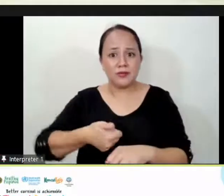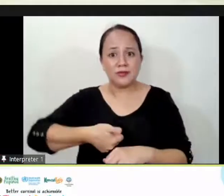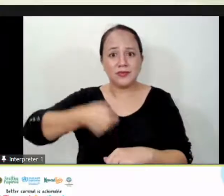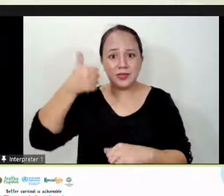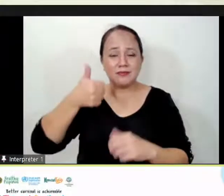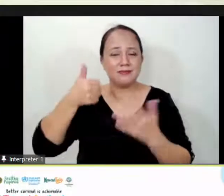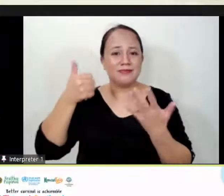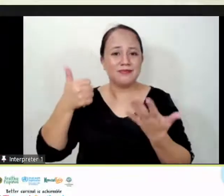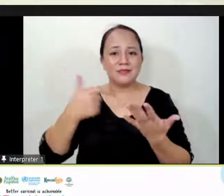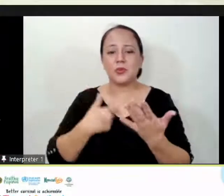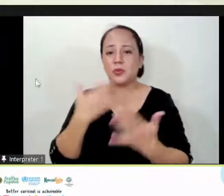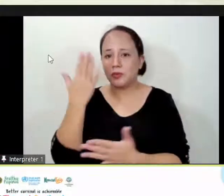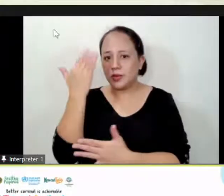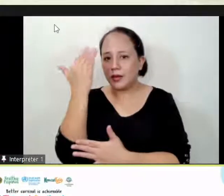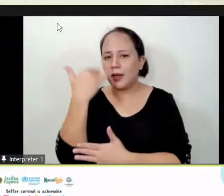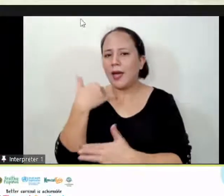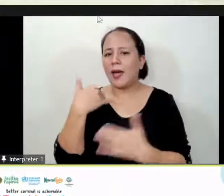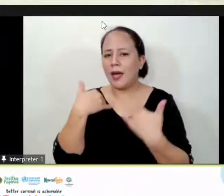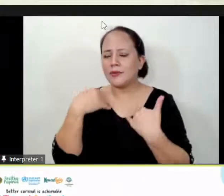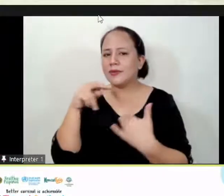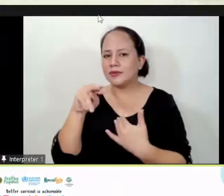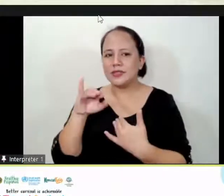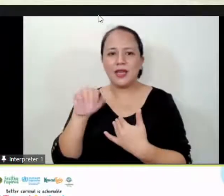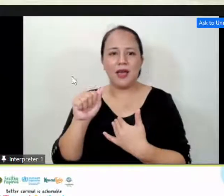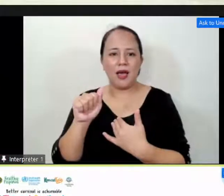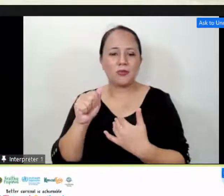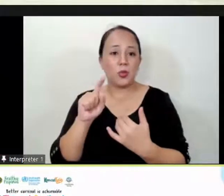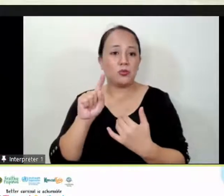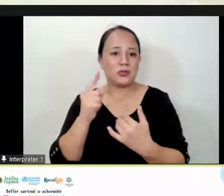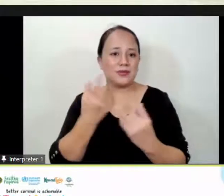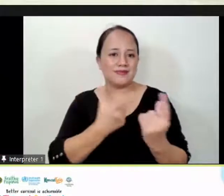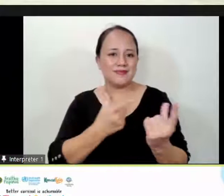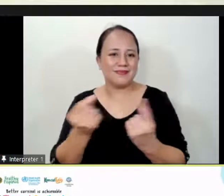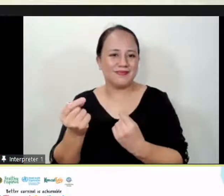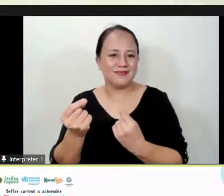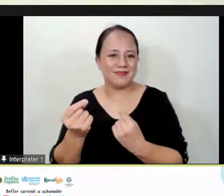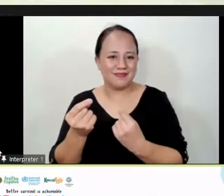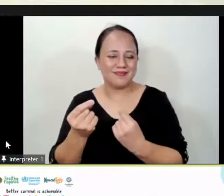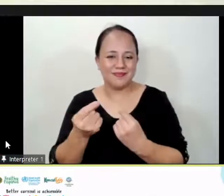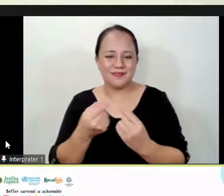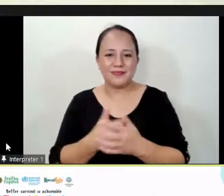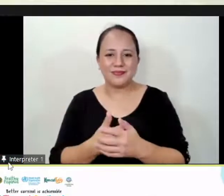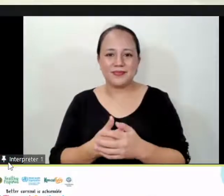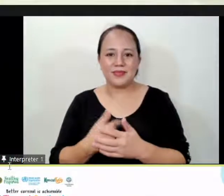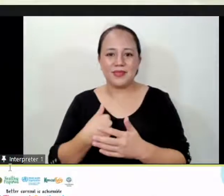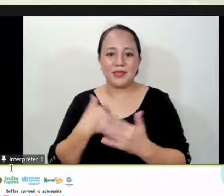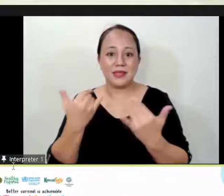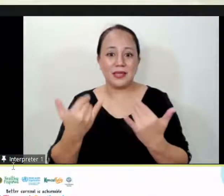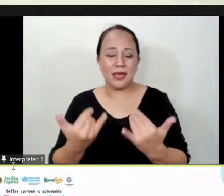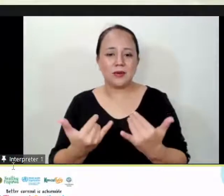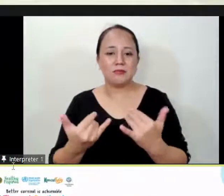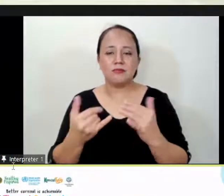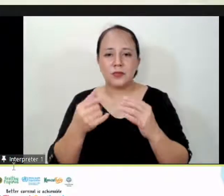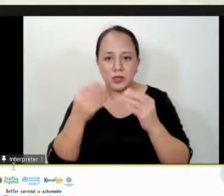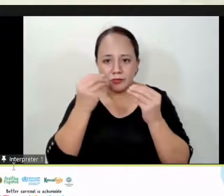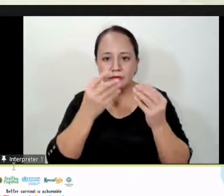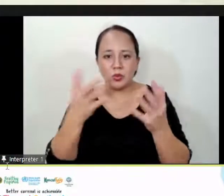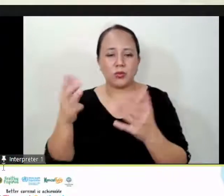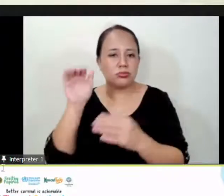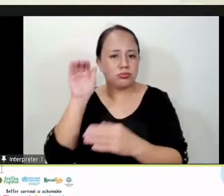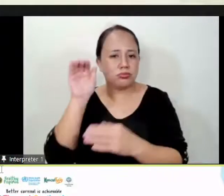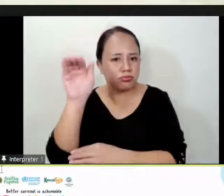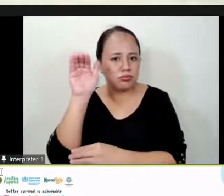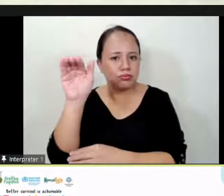it, because we now have NICA. We just have to implement it. And resounding the call